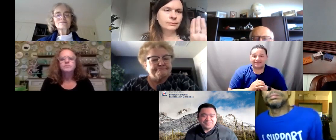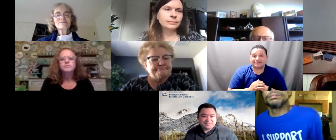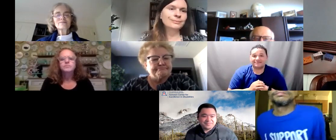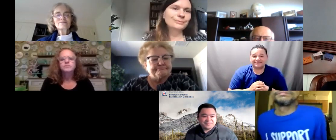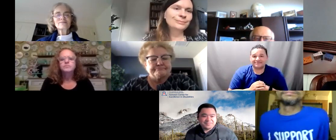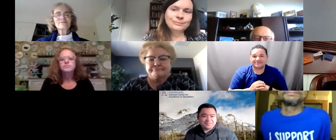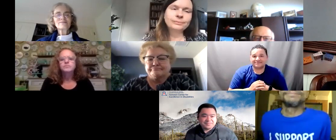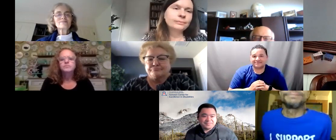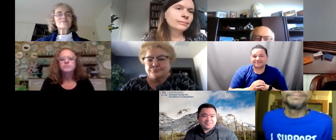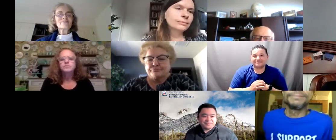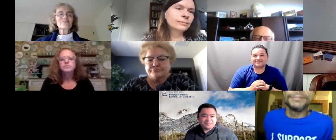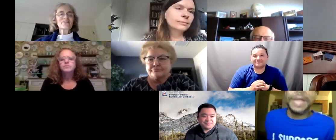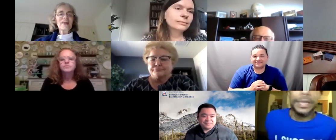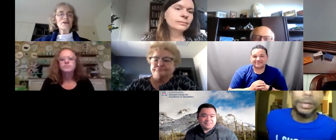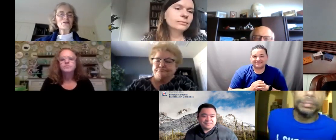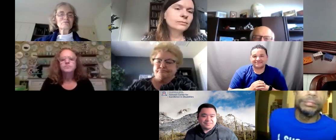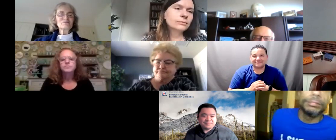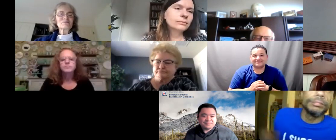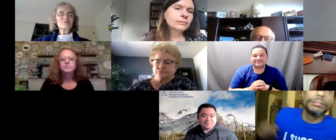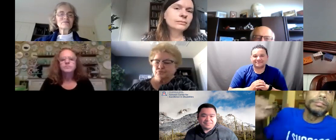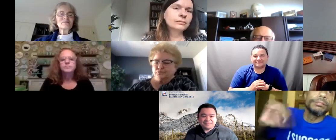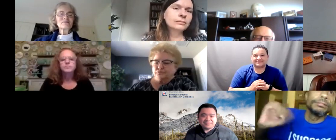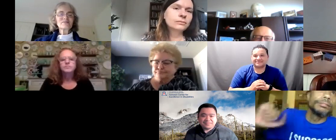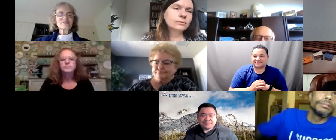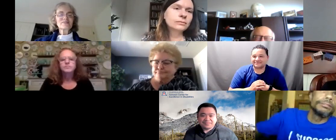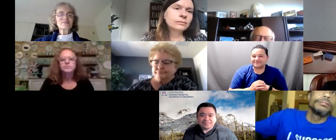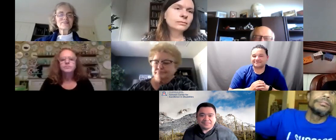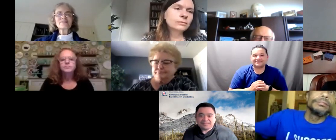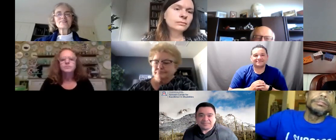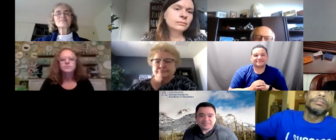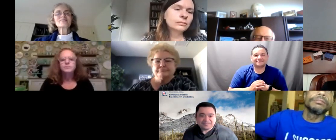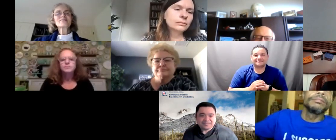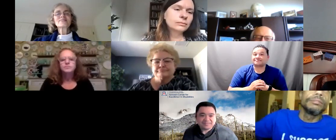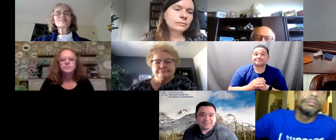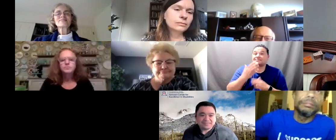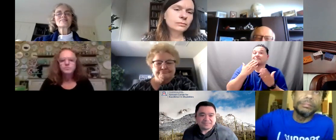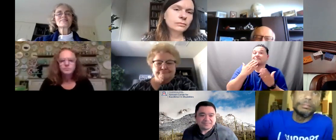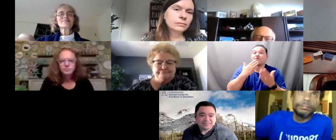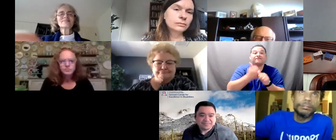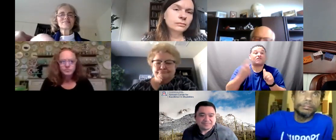Thank you, everybody.